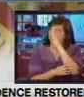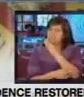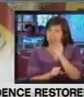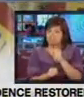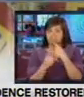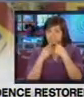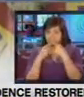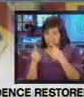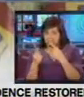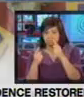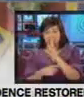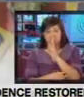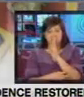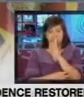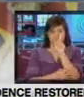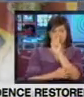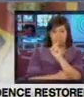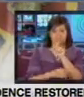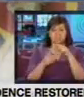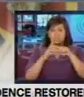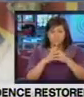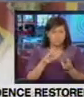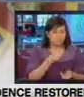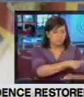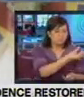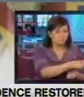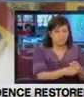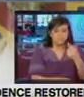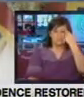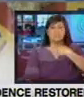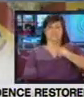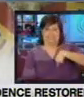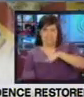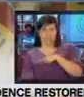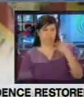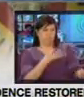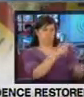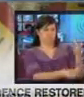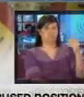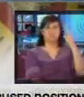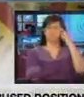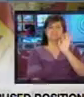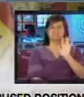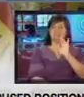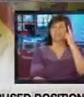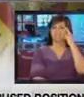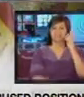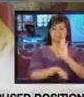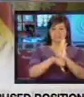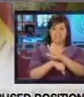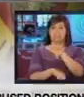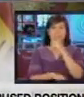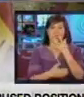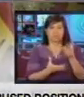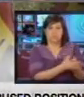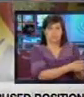be said in a speech like this? Now, the source of the money comes from us, the private citizens. No. I think one is businessmen do not